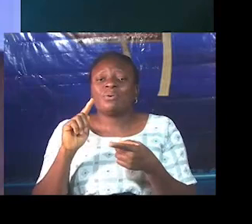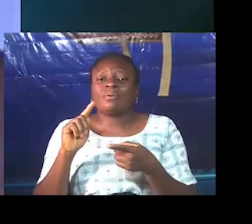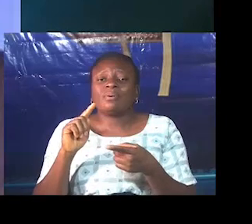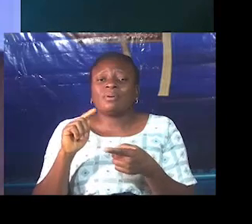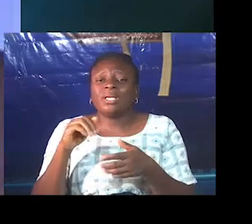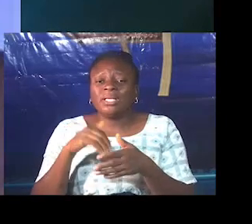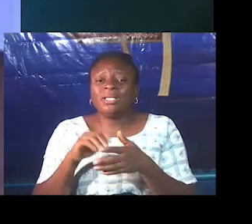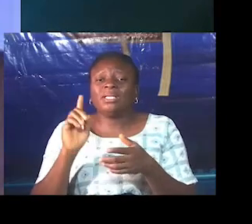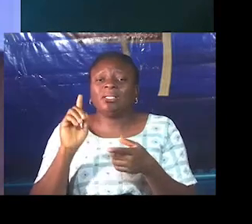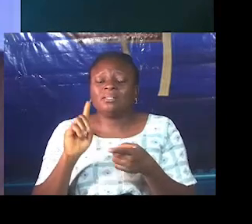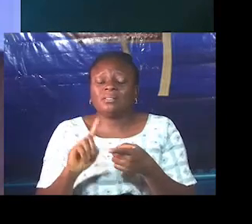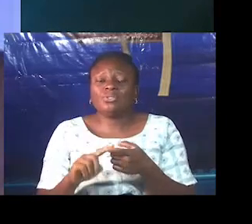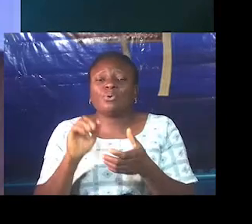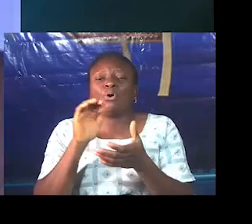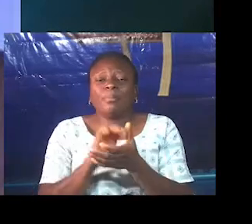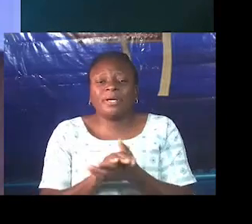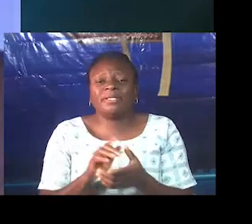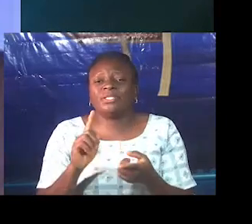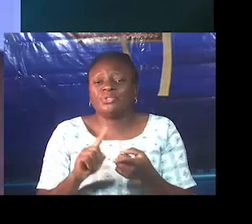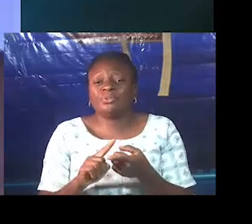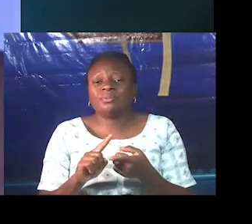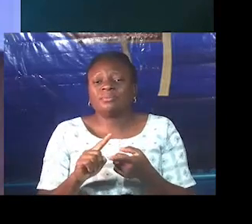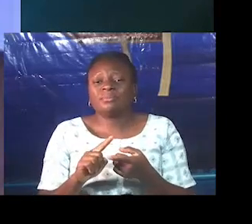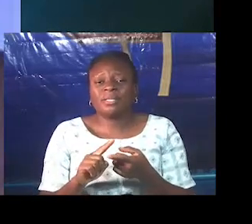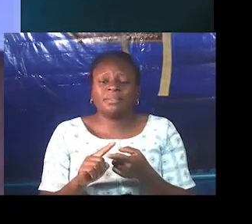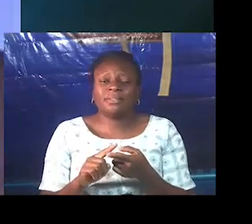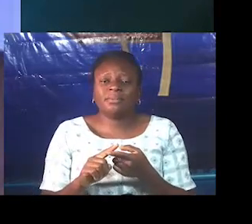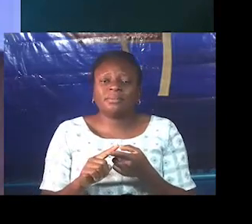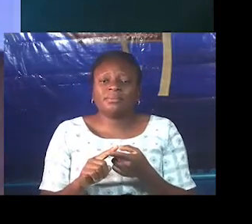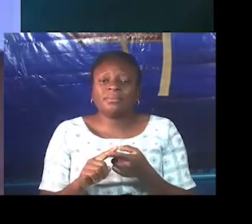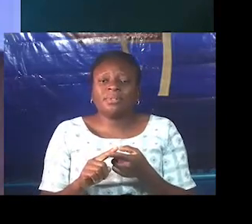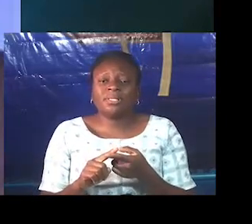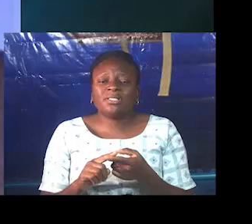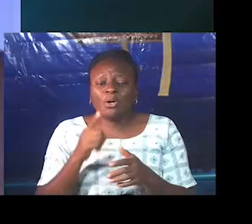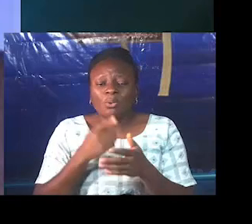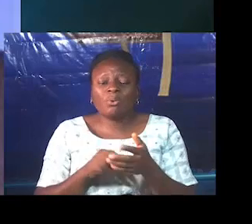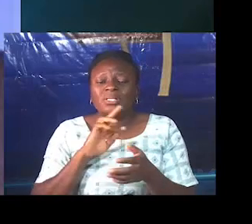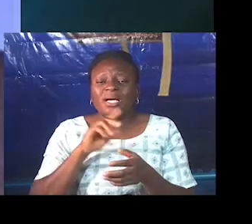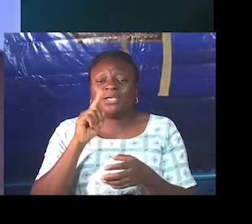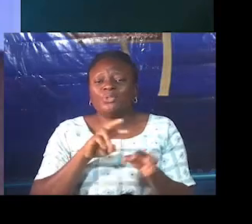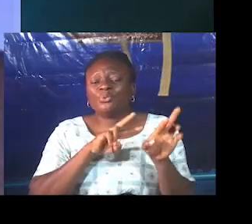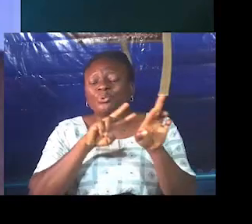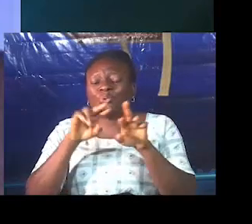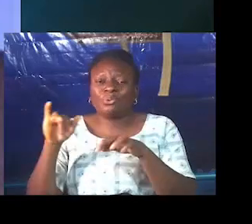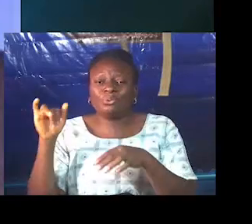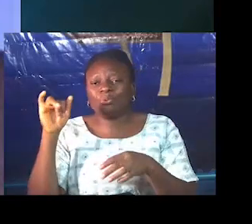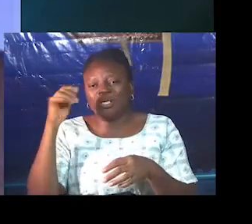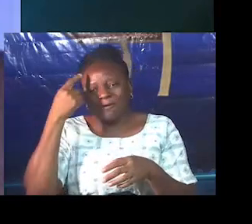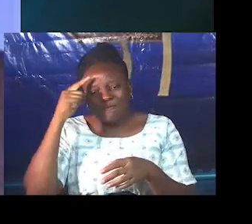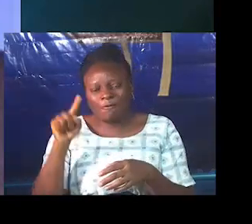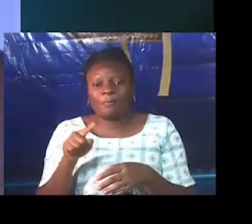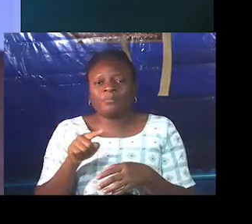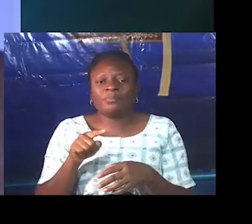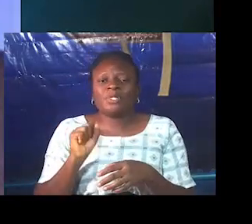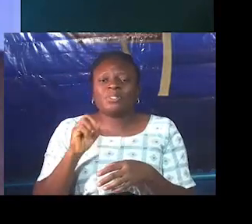into secondary school, what are you rushing for, my friend? What is your plan? He must be not a boy, but